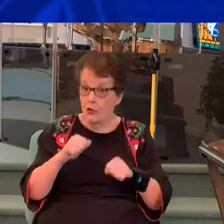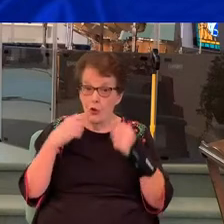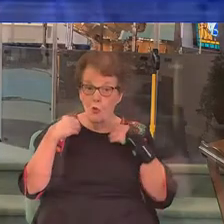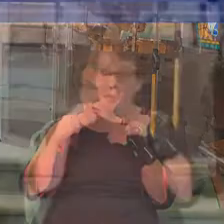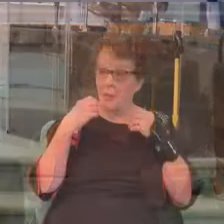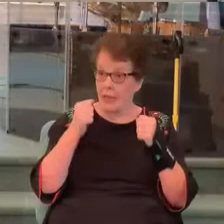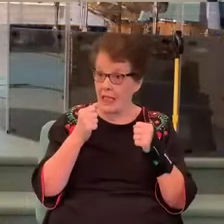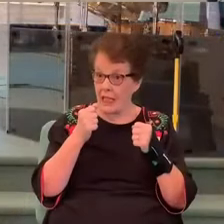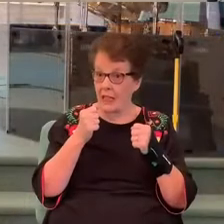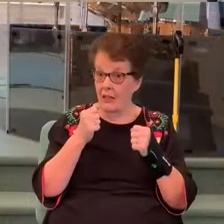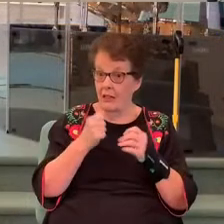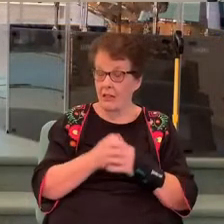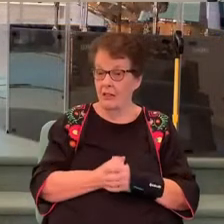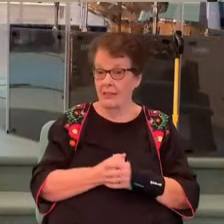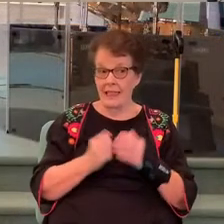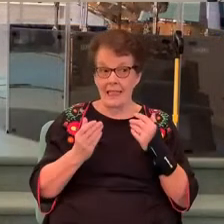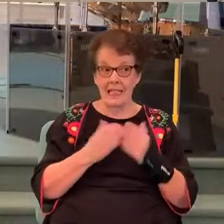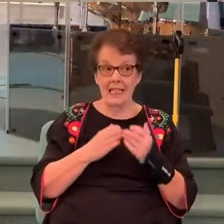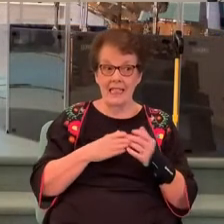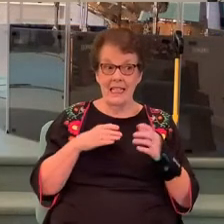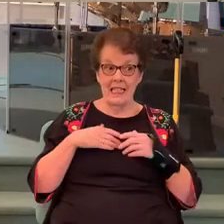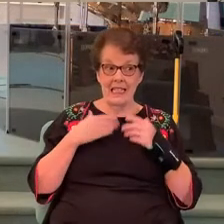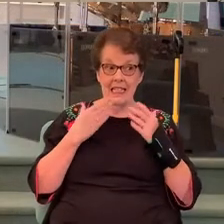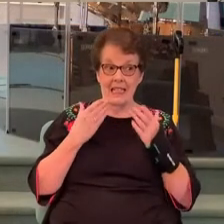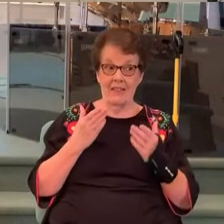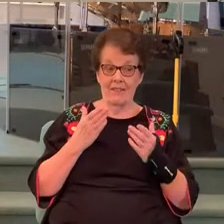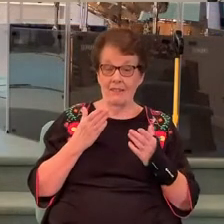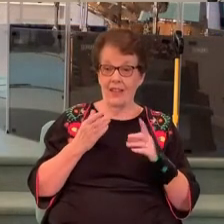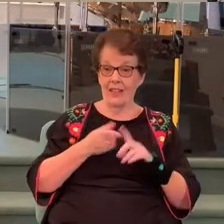Boy, it's easy to confess to God, right?